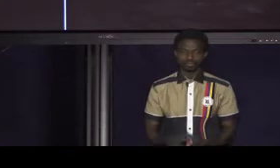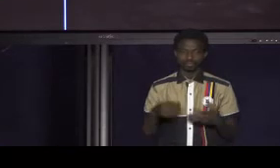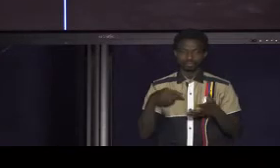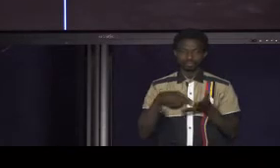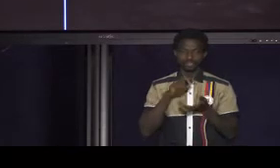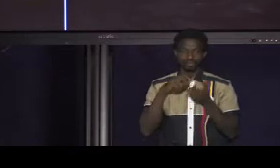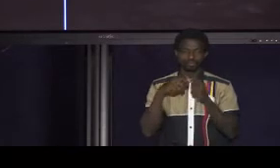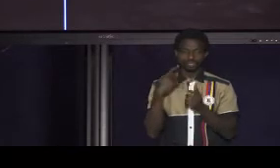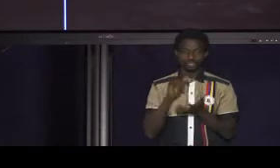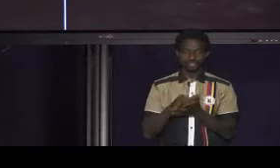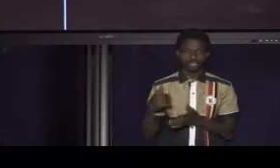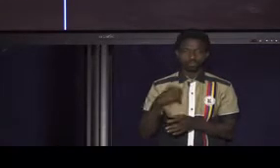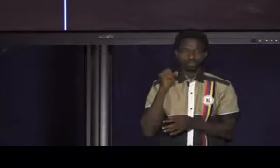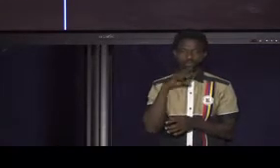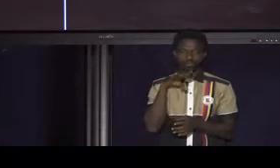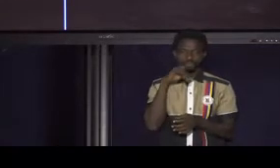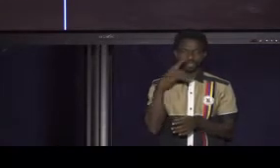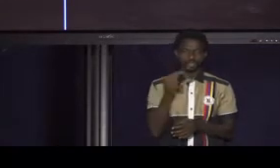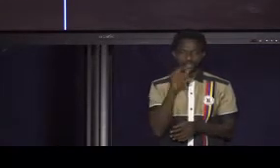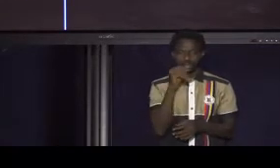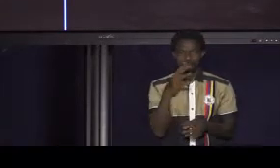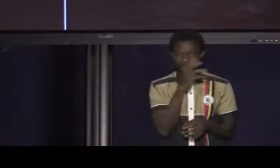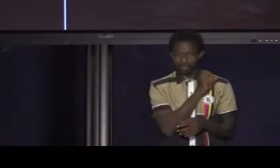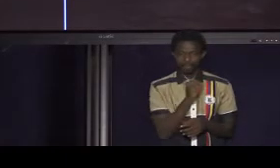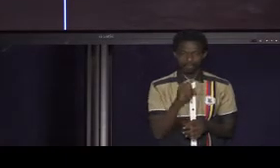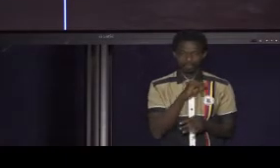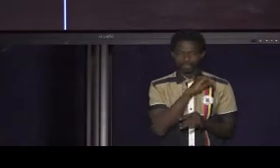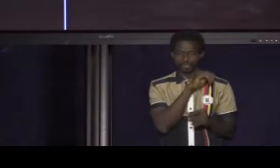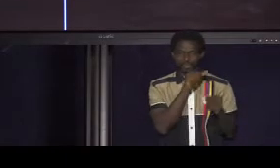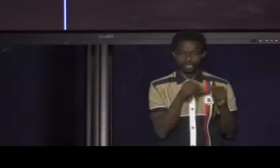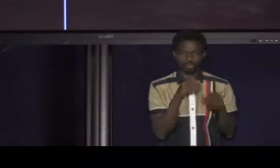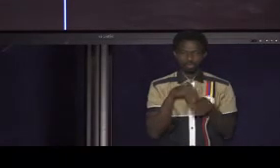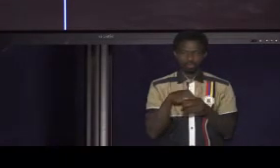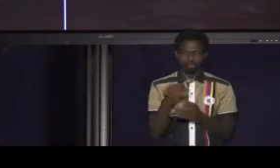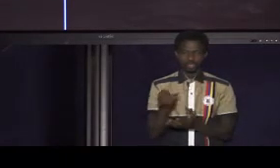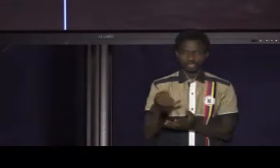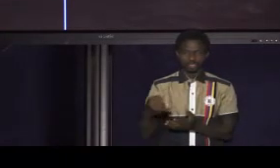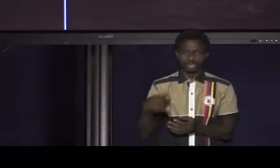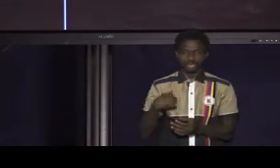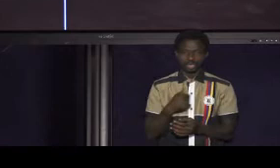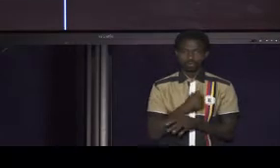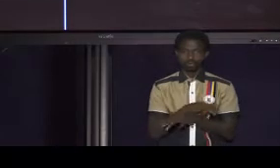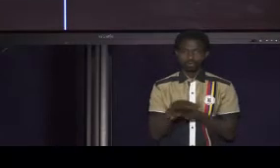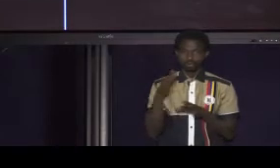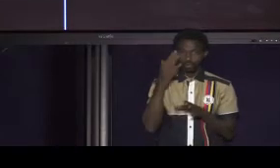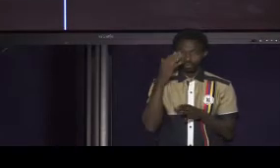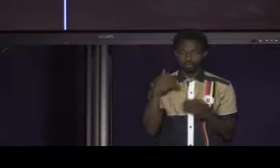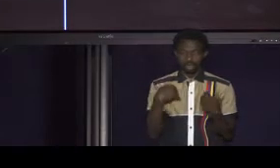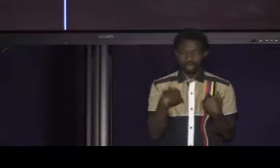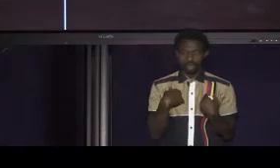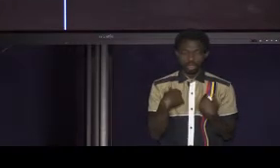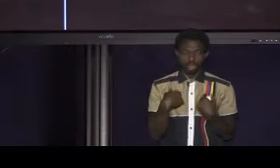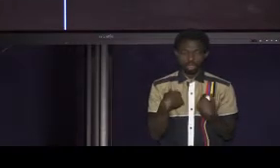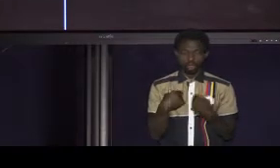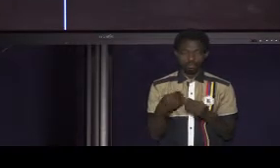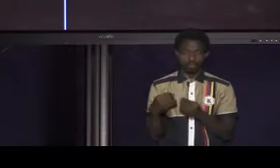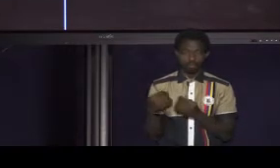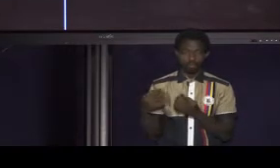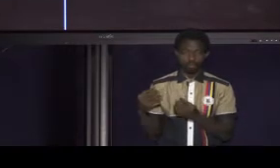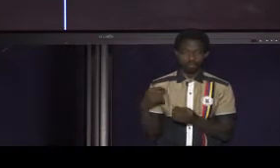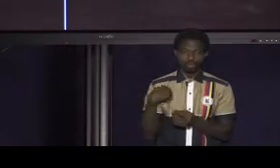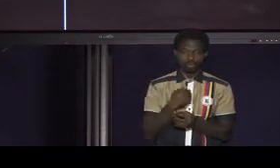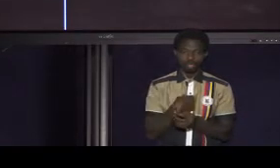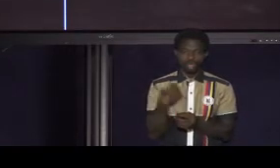problem says that we should find the missing angle in the diagram. Okay, so we have only one angle